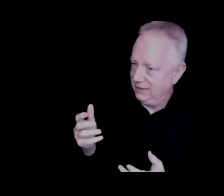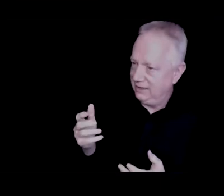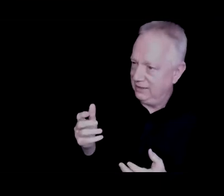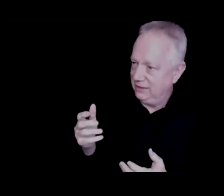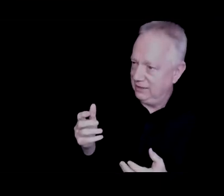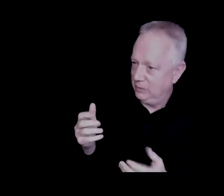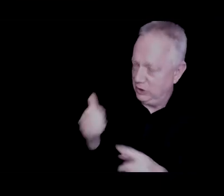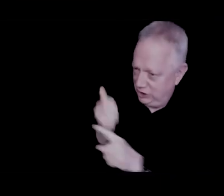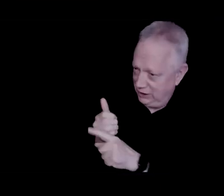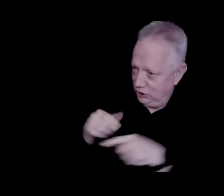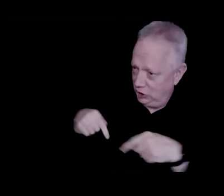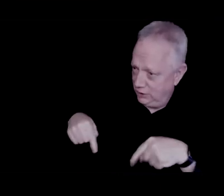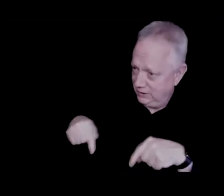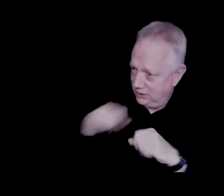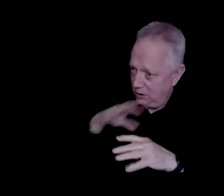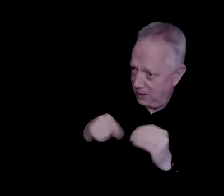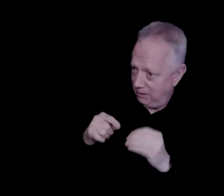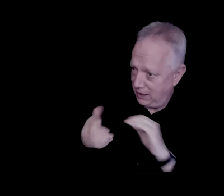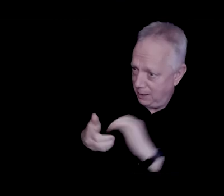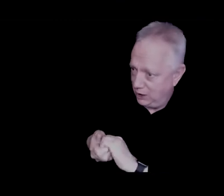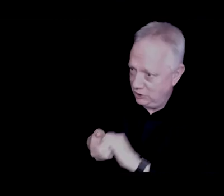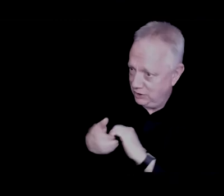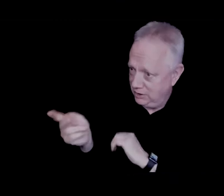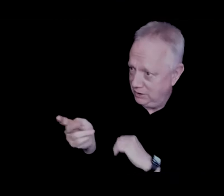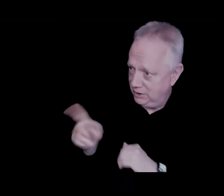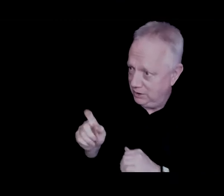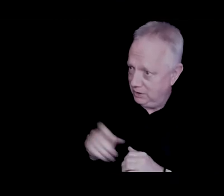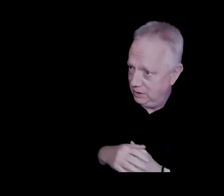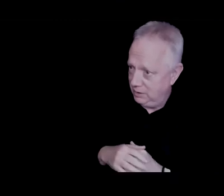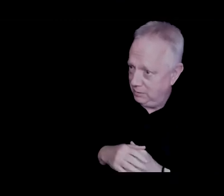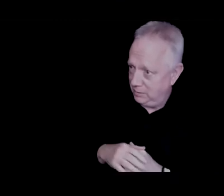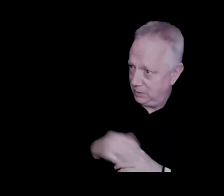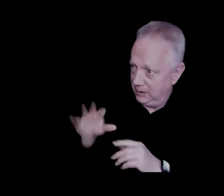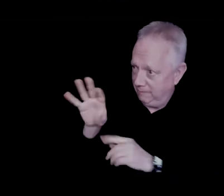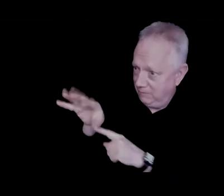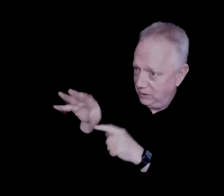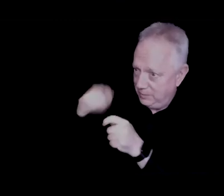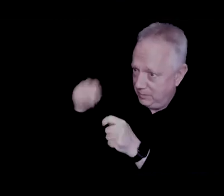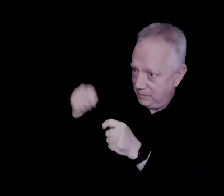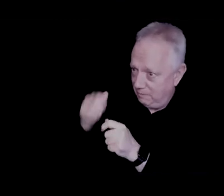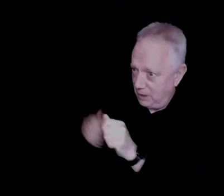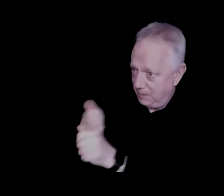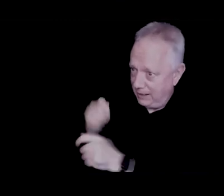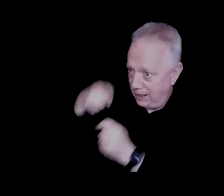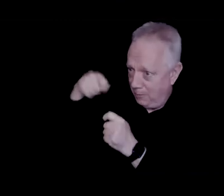she nervous at all about the collaboration, about being filmed and followed by a